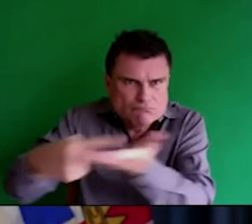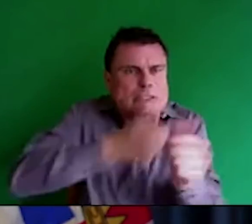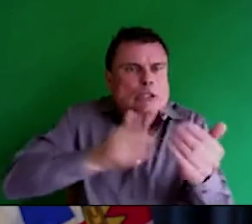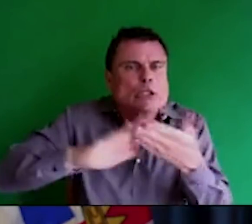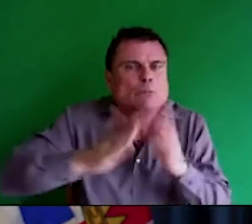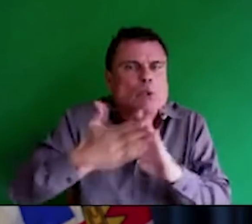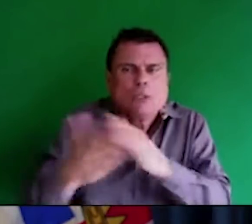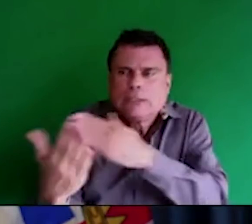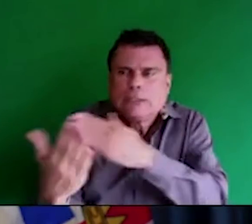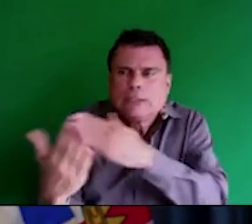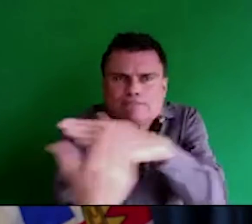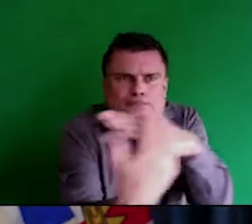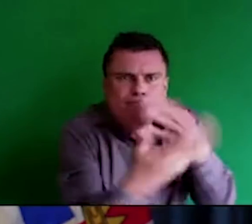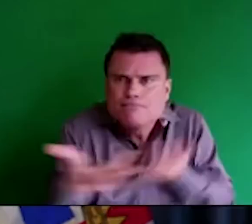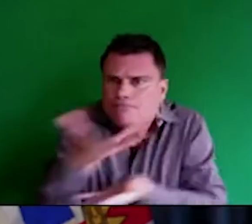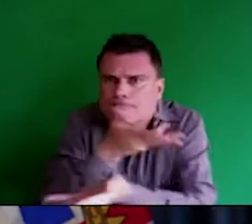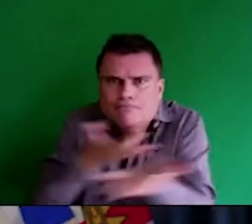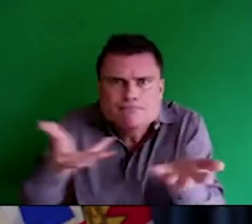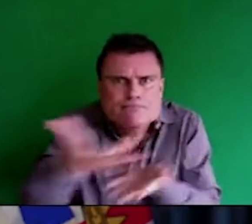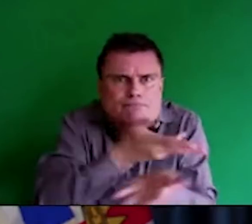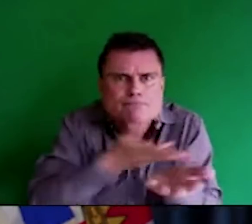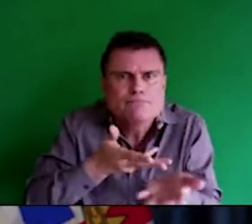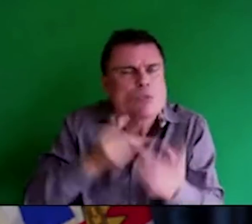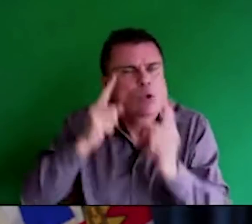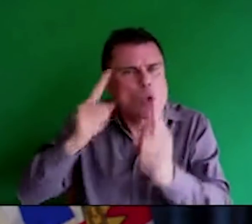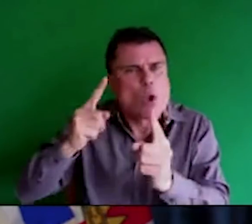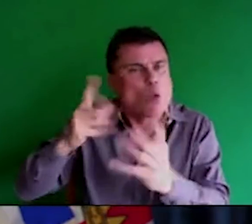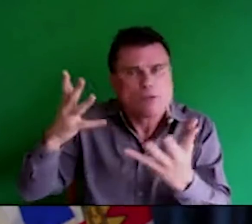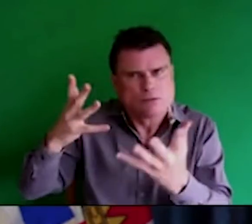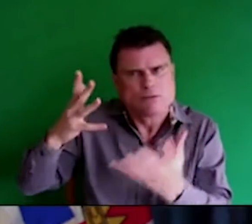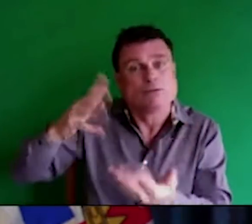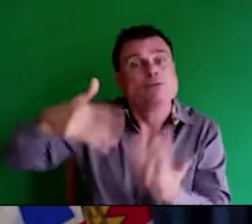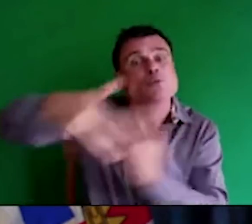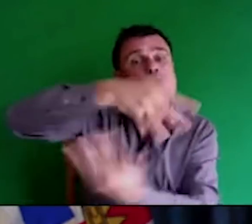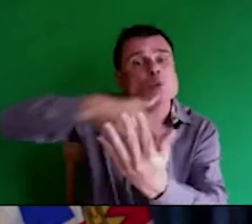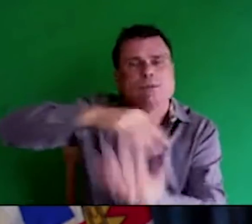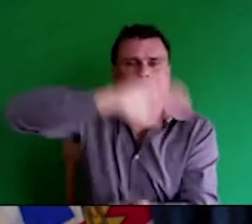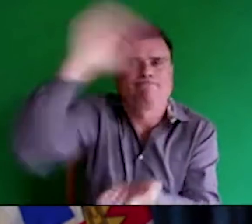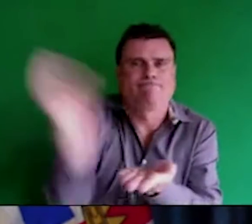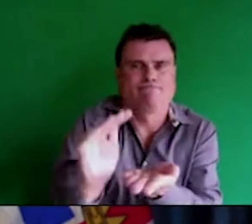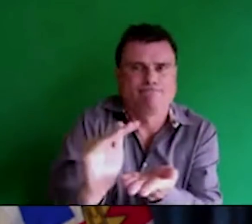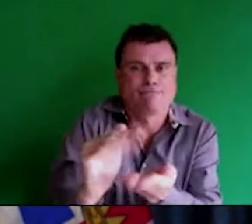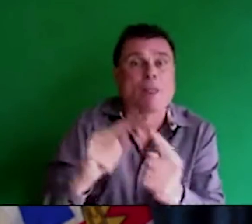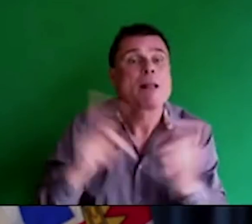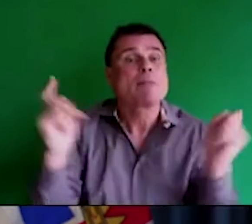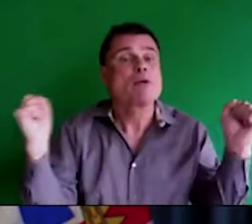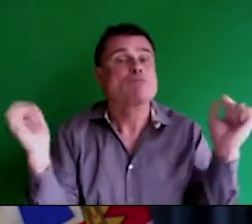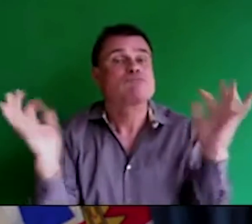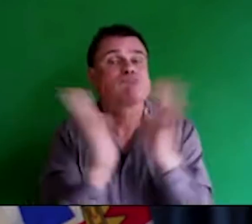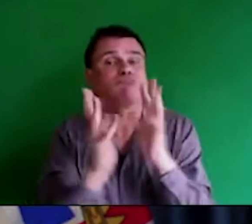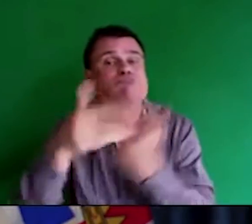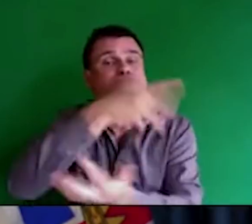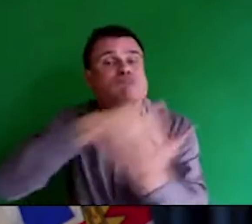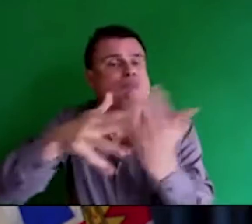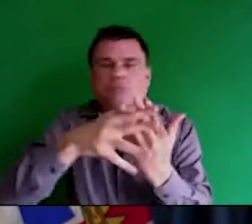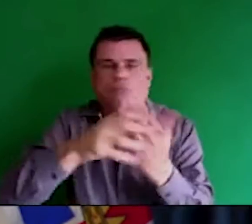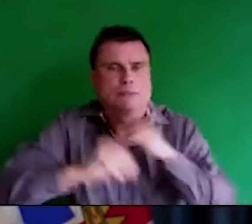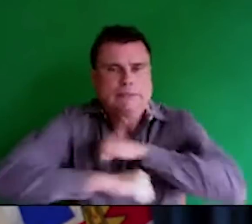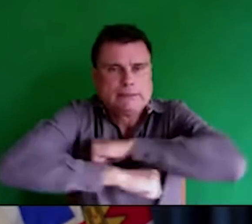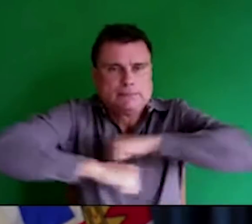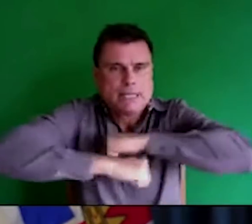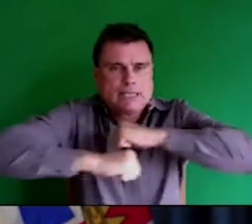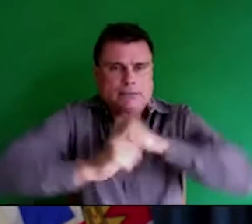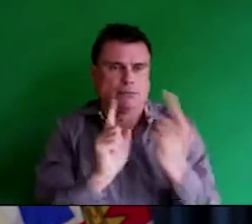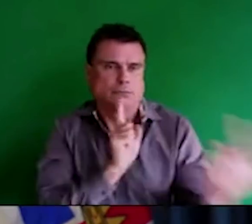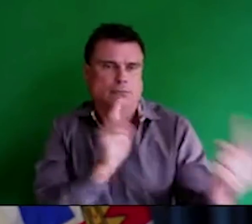number of faces and making sure that we have larger spaces for gatherings. But as we come into the winter and the rainy season and in